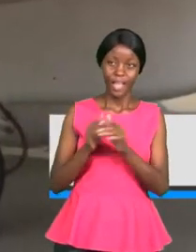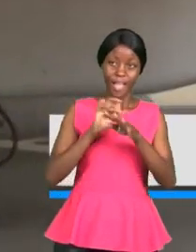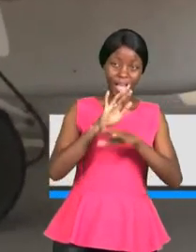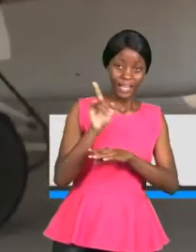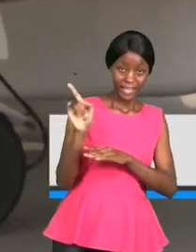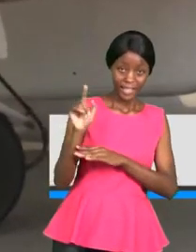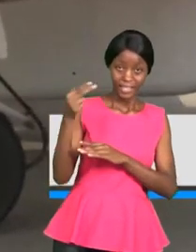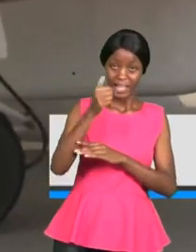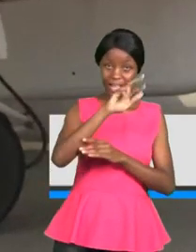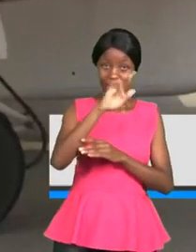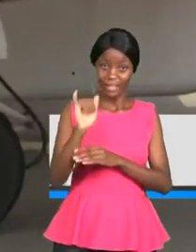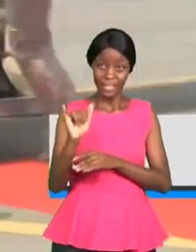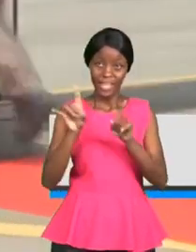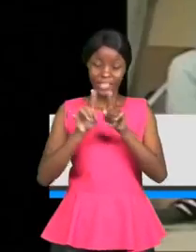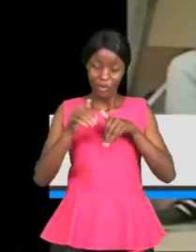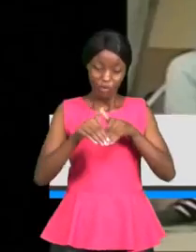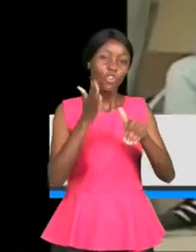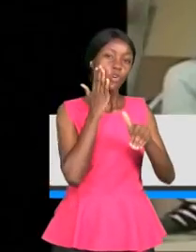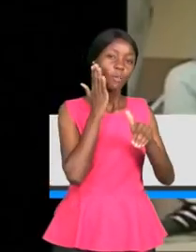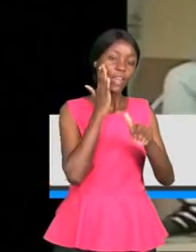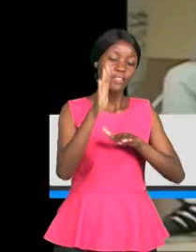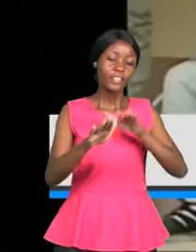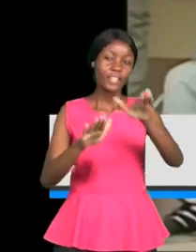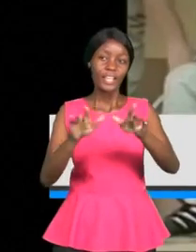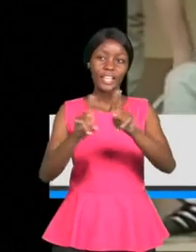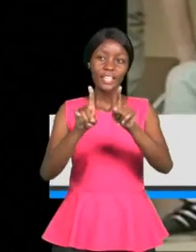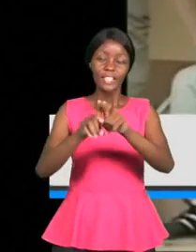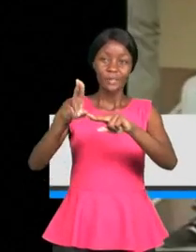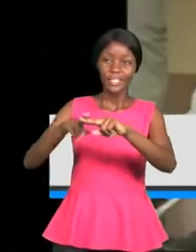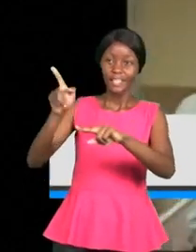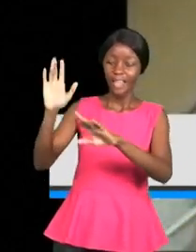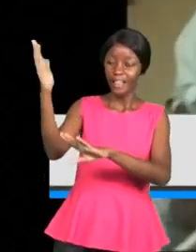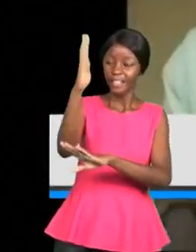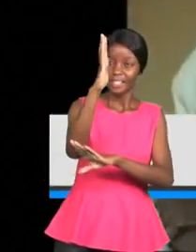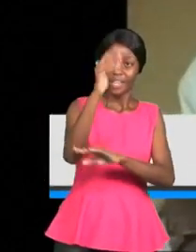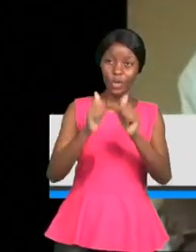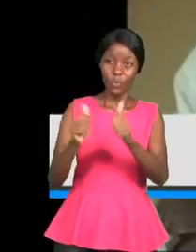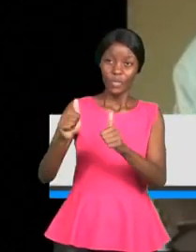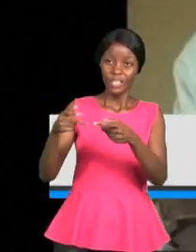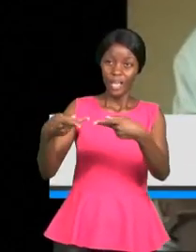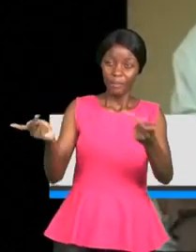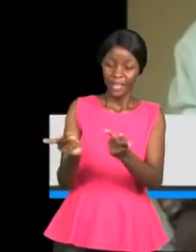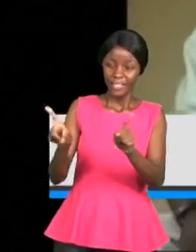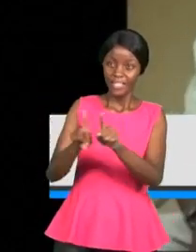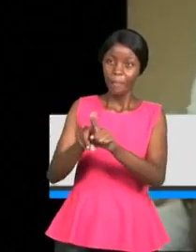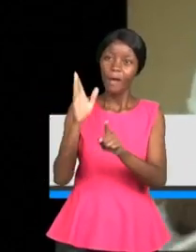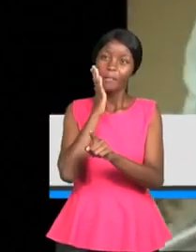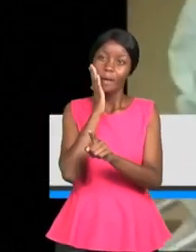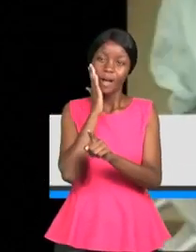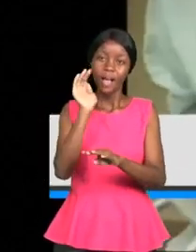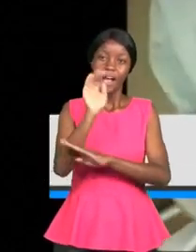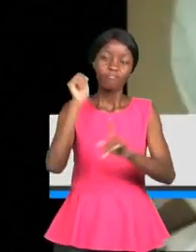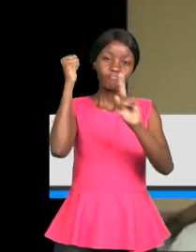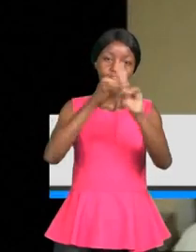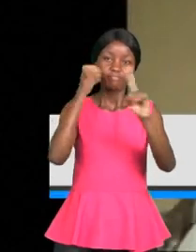Harry walked down Princess Diana Street and sat beneath the Diana tree, the spot where his mother, who campaigned for a global ban on mines,